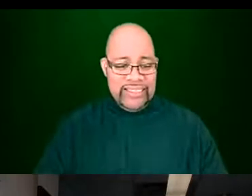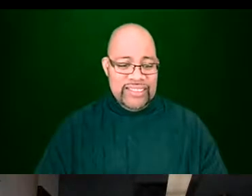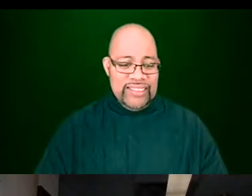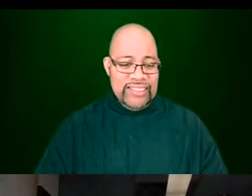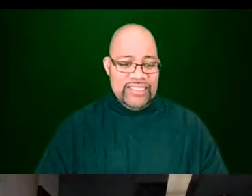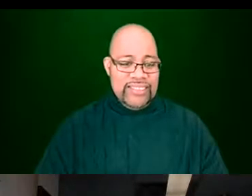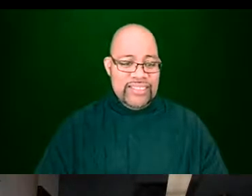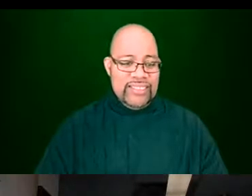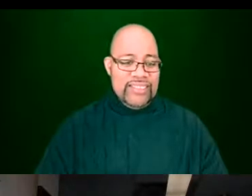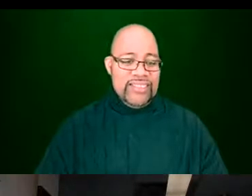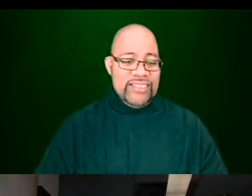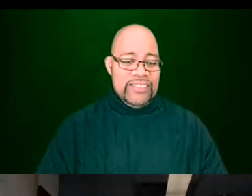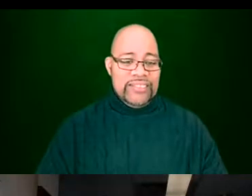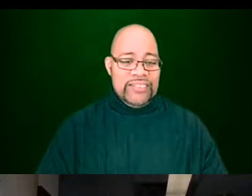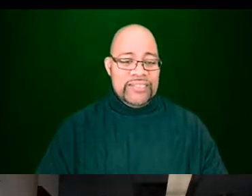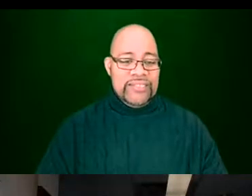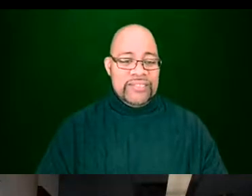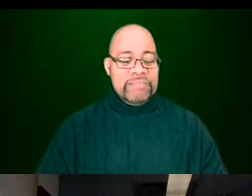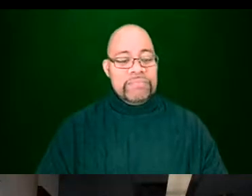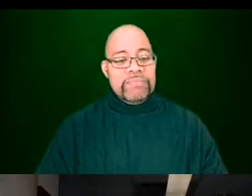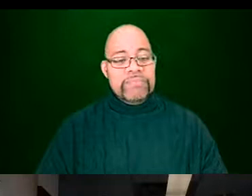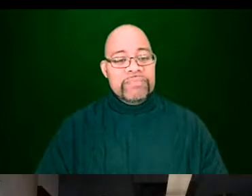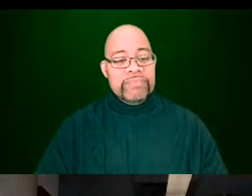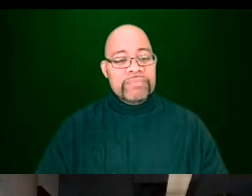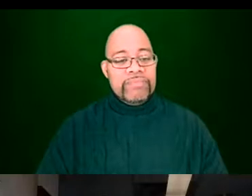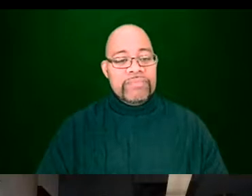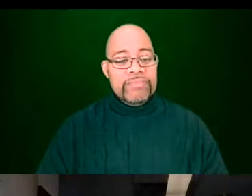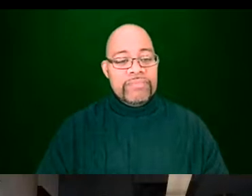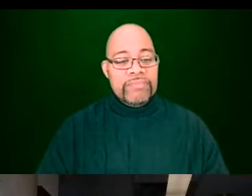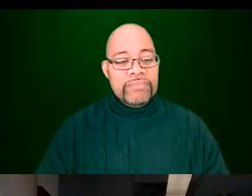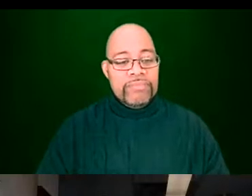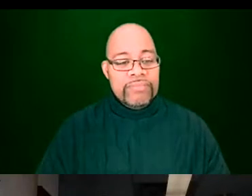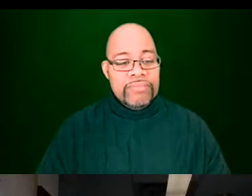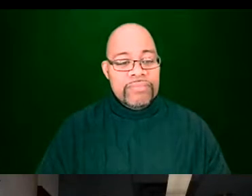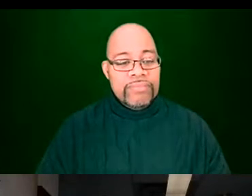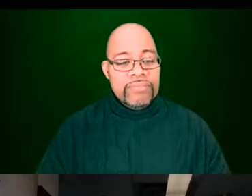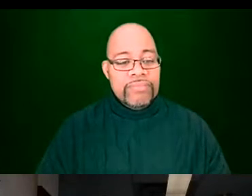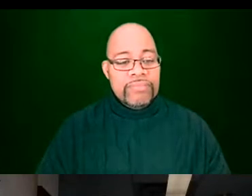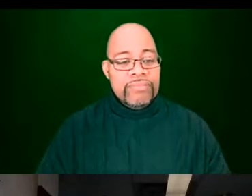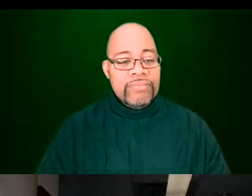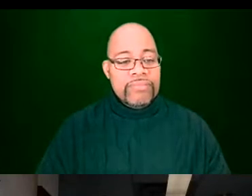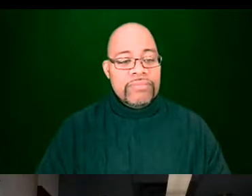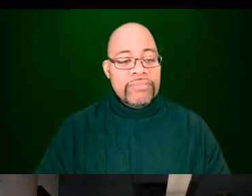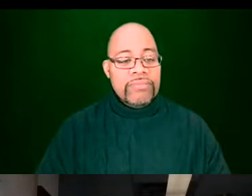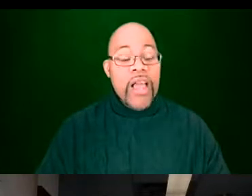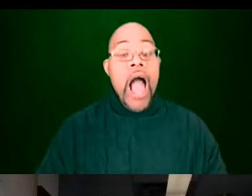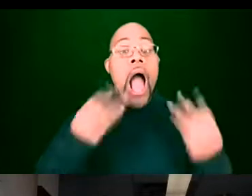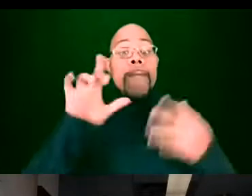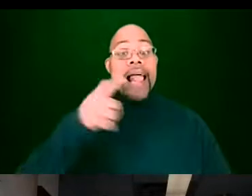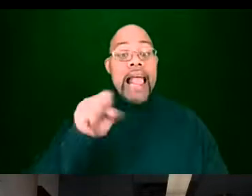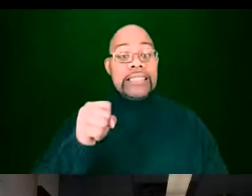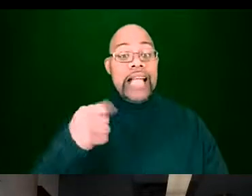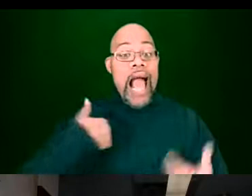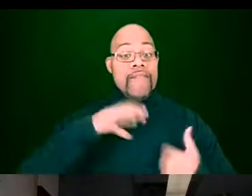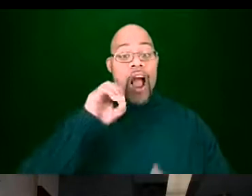Yeah, they don't like to eat us. Dasha, go ahead. How many legs have the octopus? How many legs does